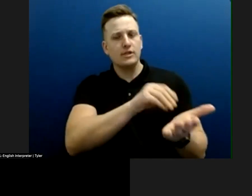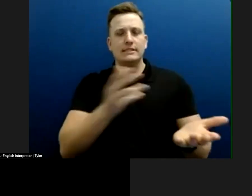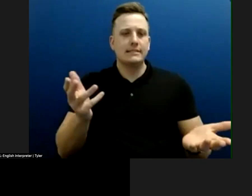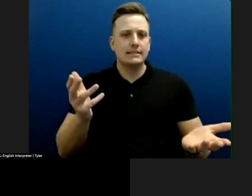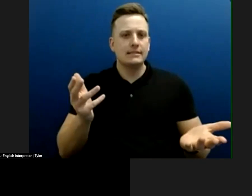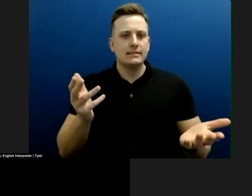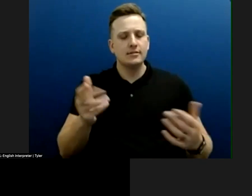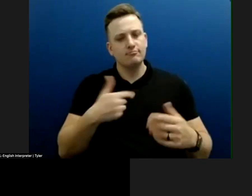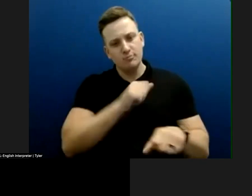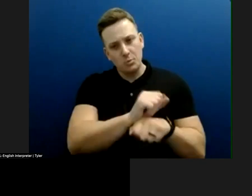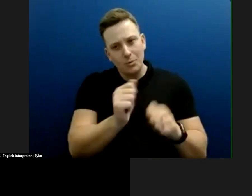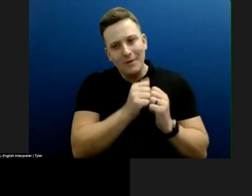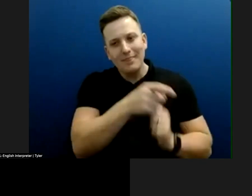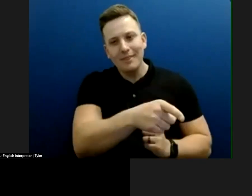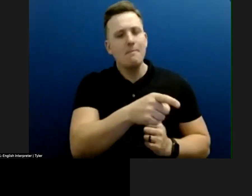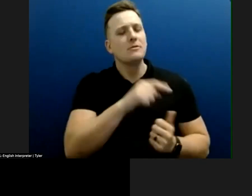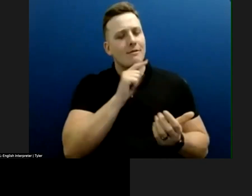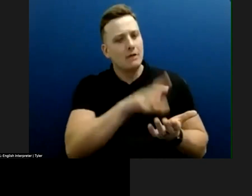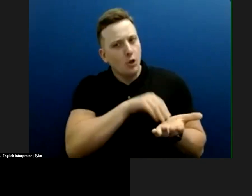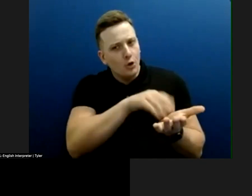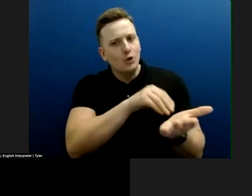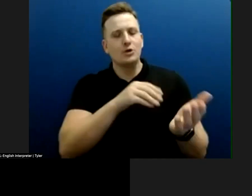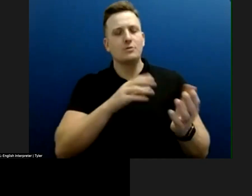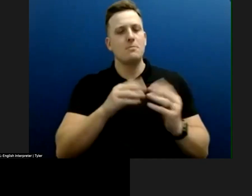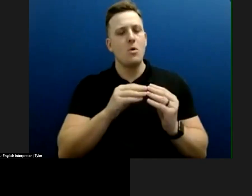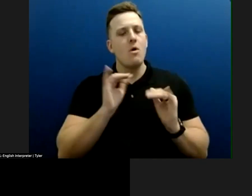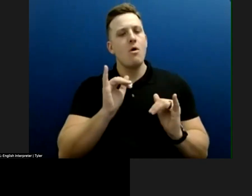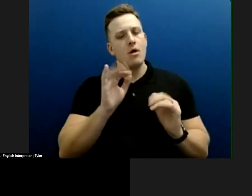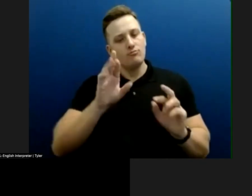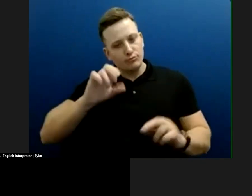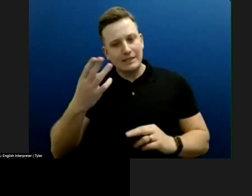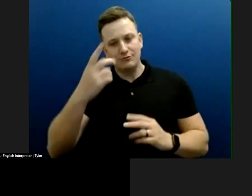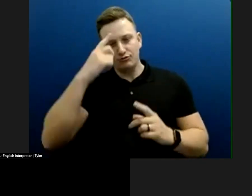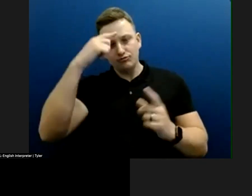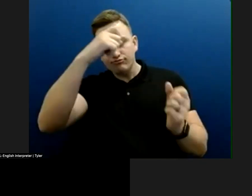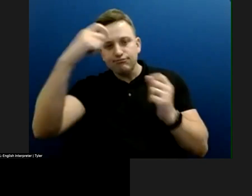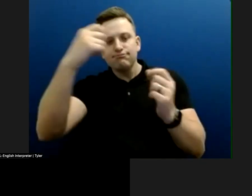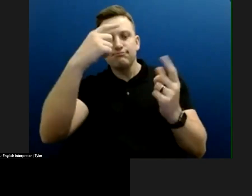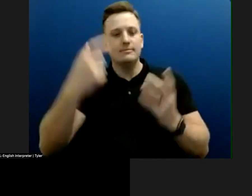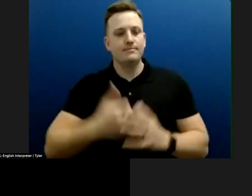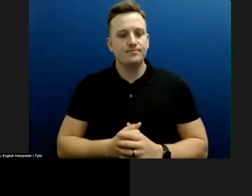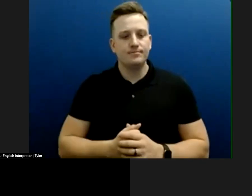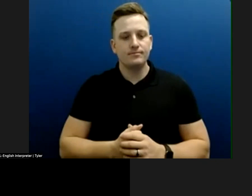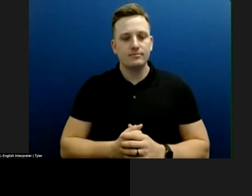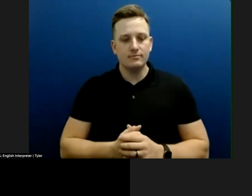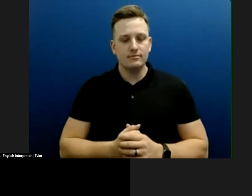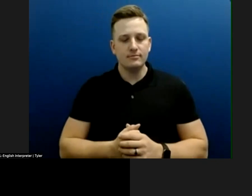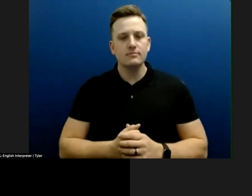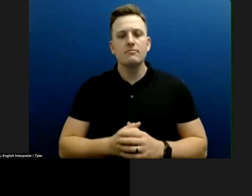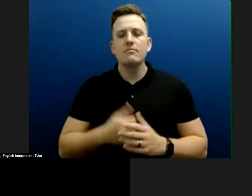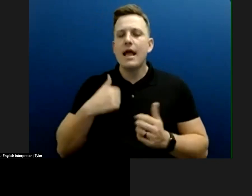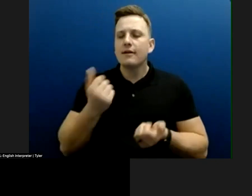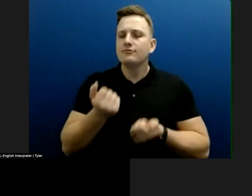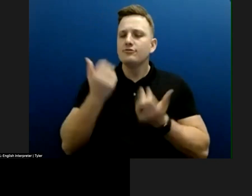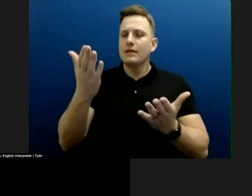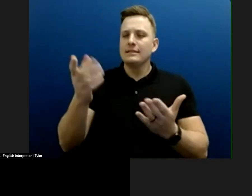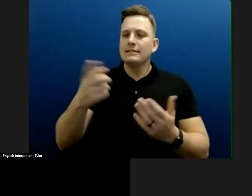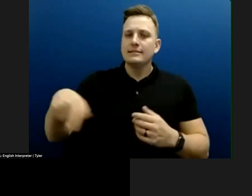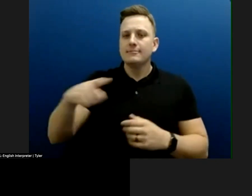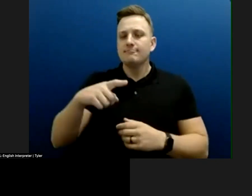work alongside? So I would really, I would recommend that you follow up some thinking from